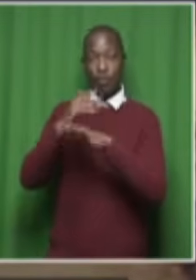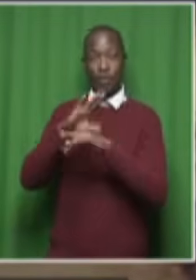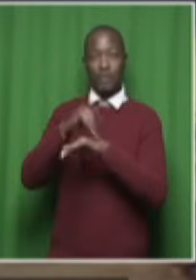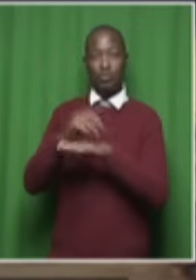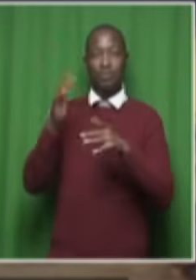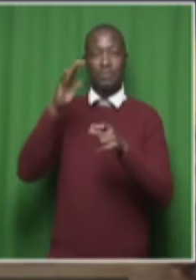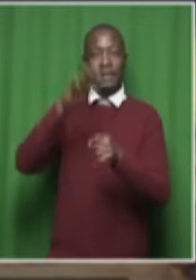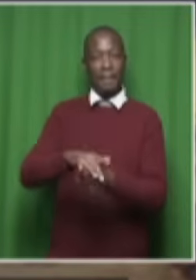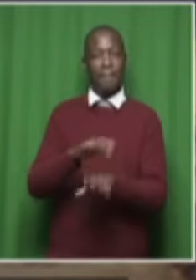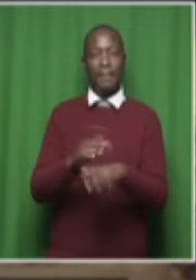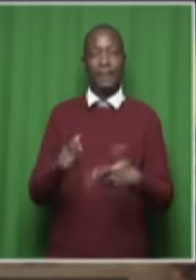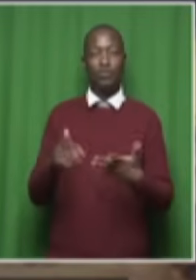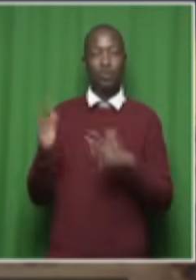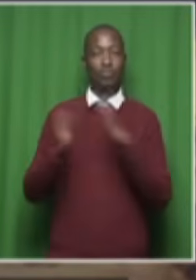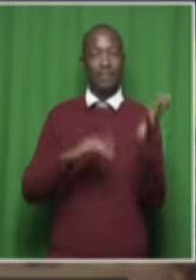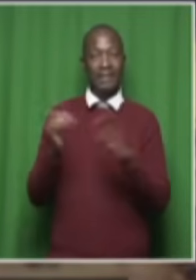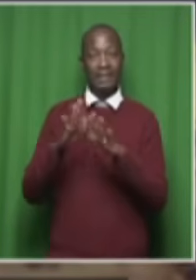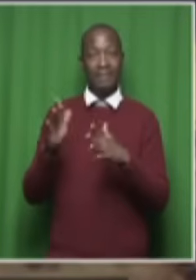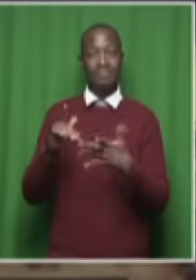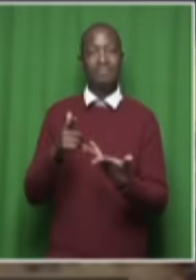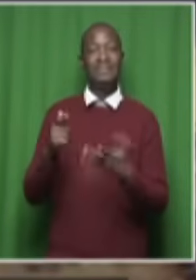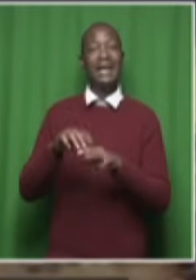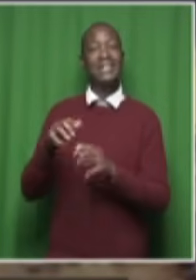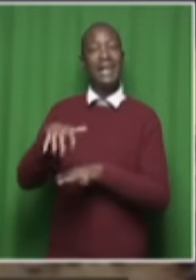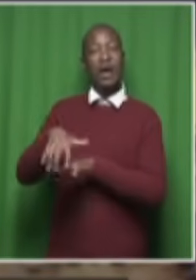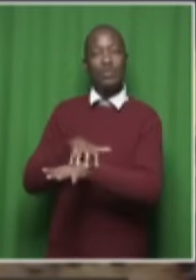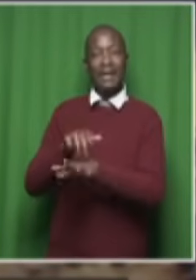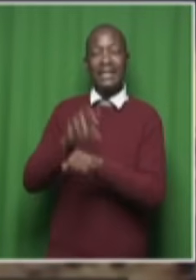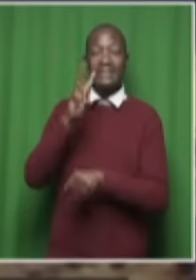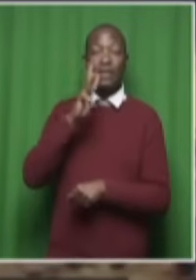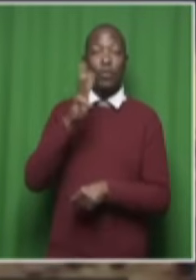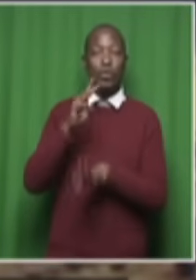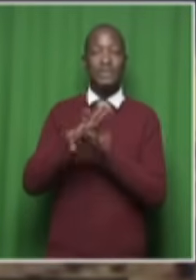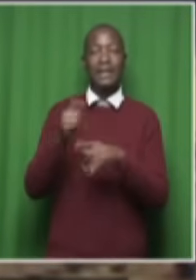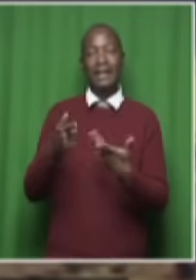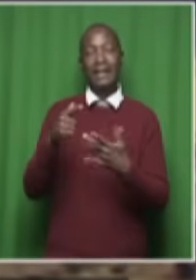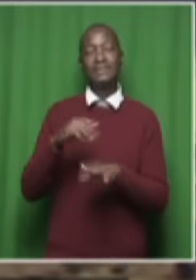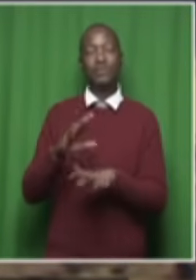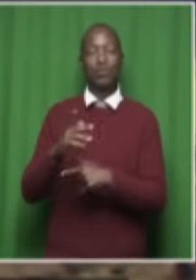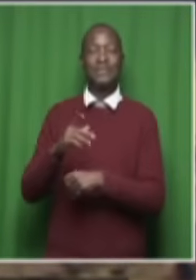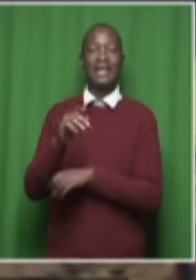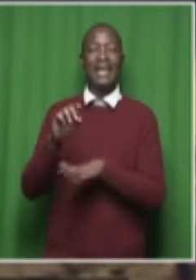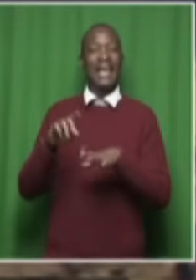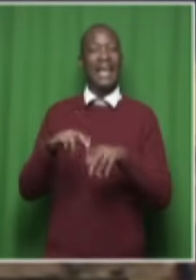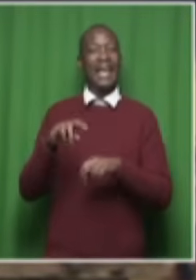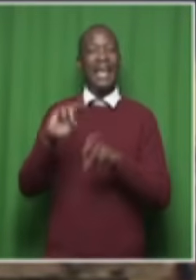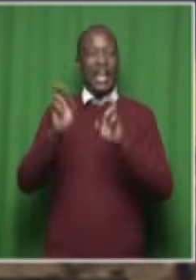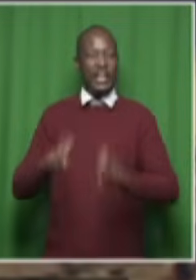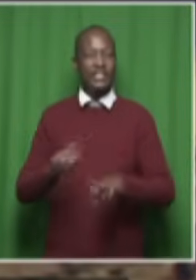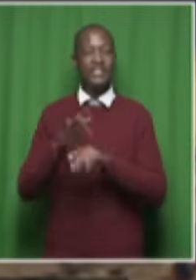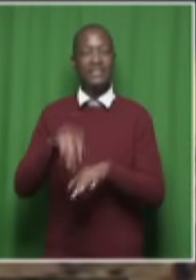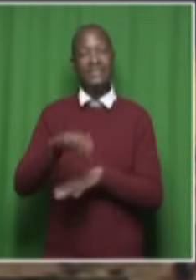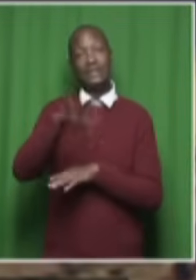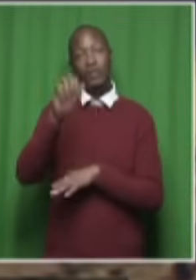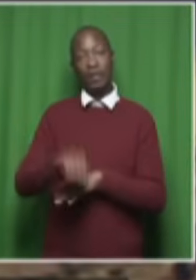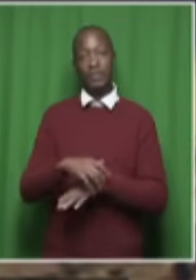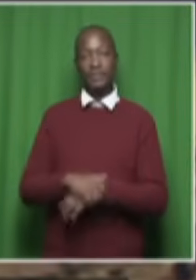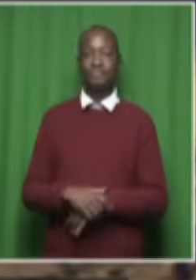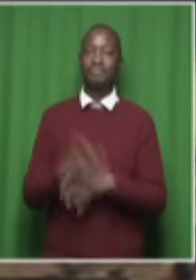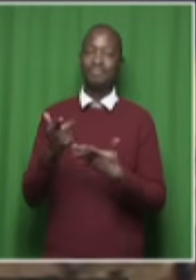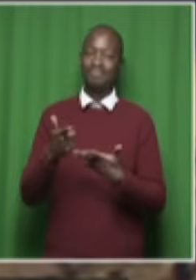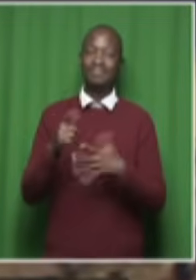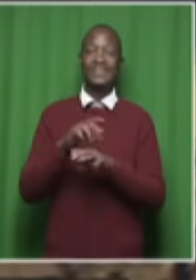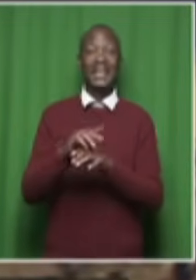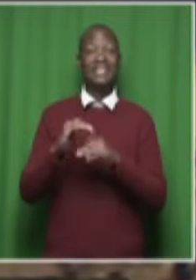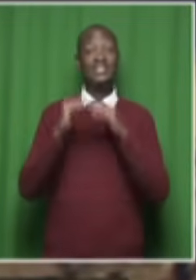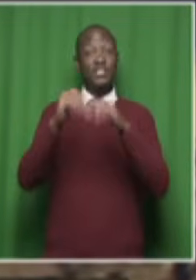on weather, the ecosystems, agriculture, water, and of course energy in South Africa. Lead meteorologist and senior researcher